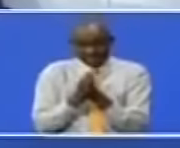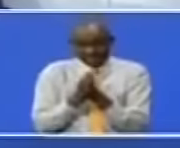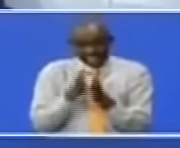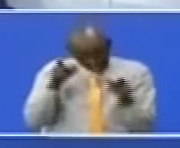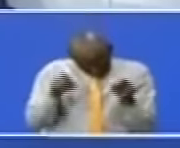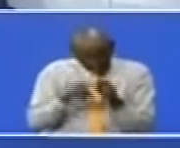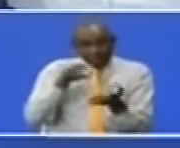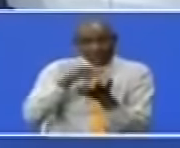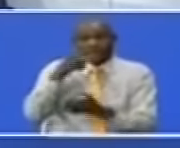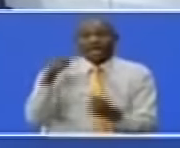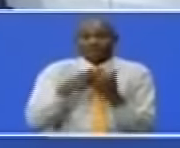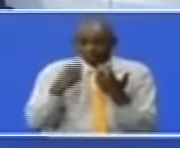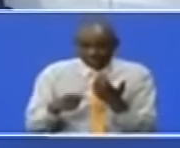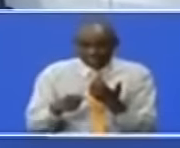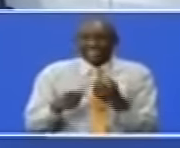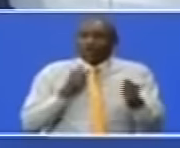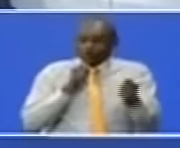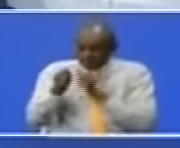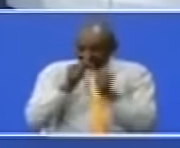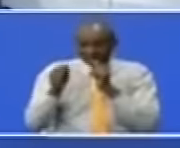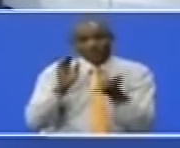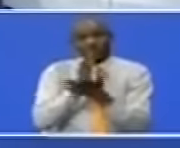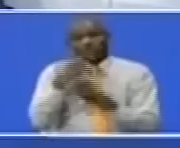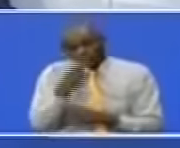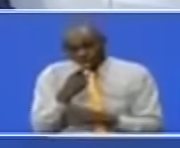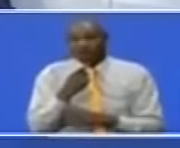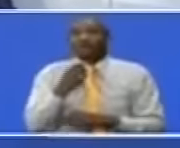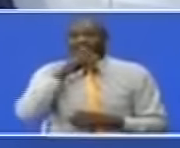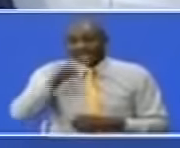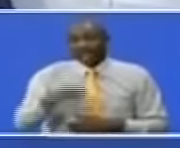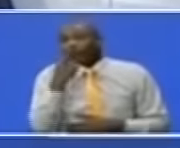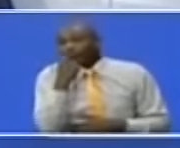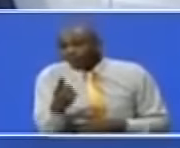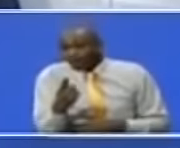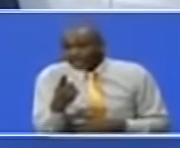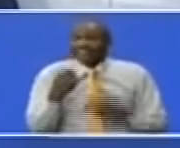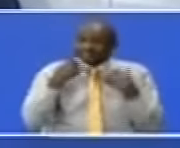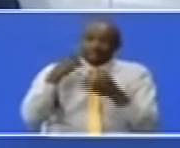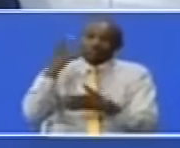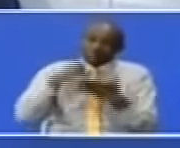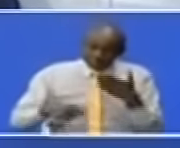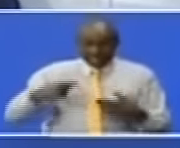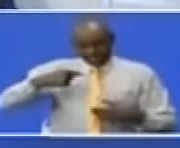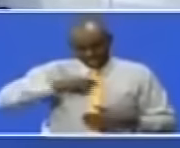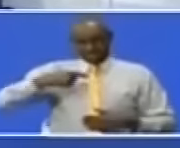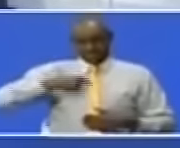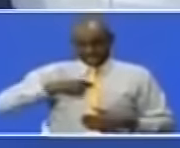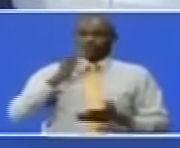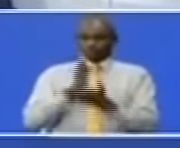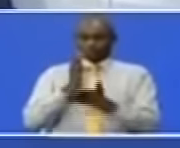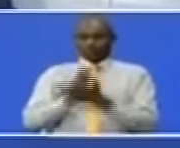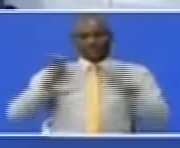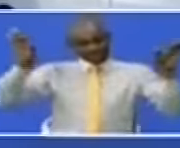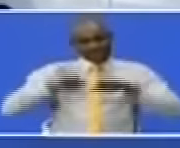same position, the contest was between trying to say, I am the entry to Rift